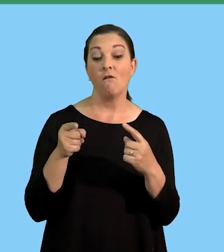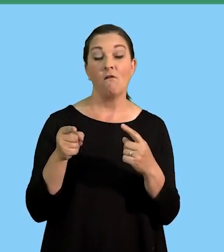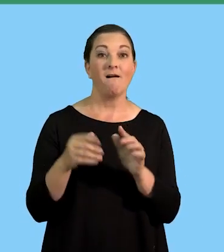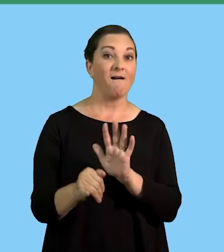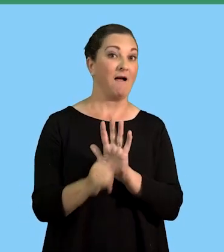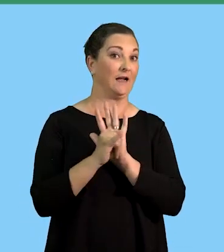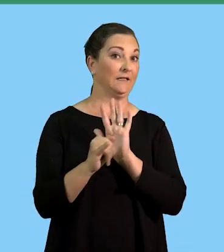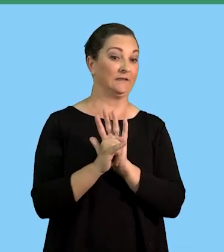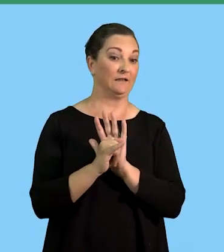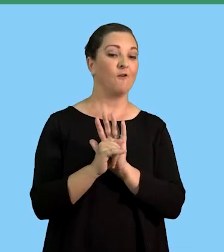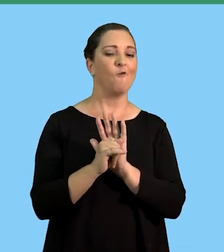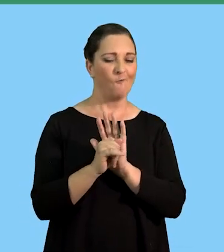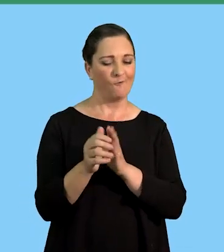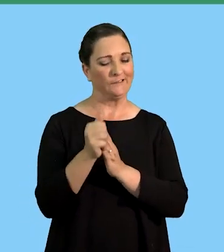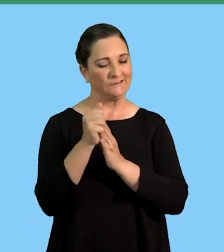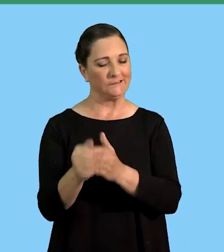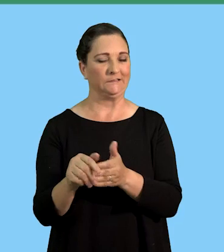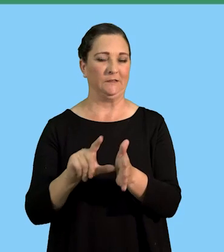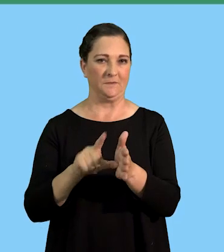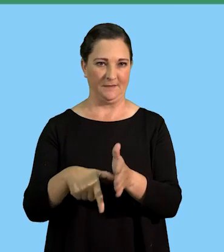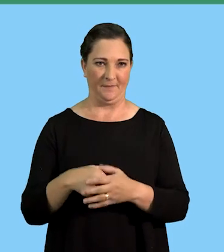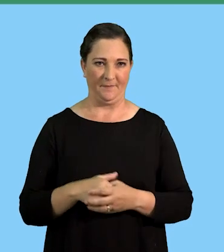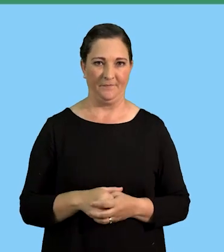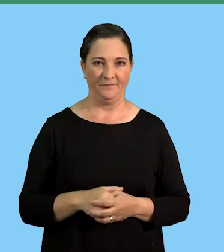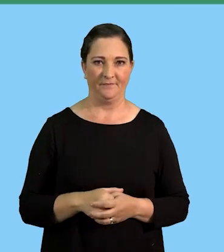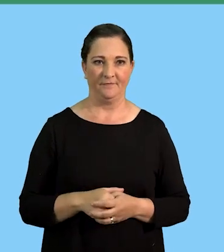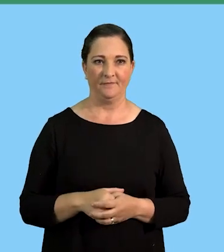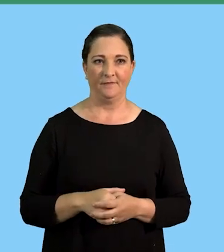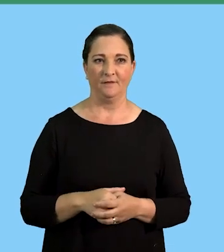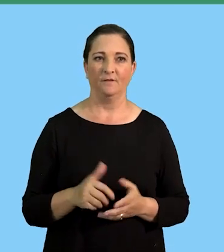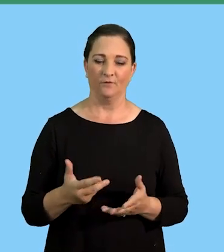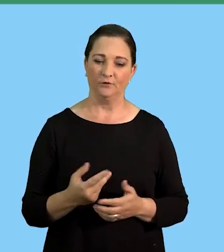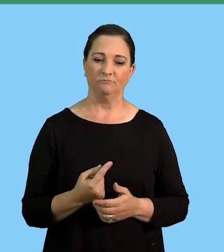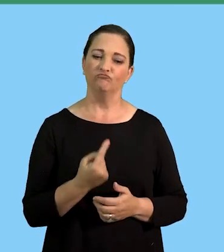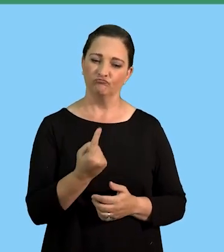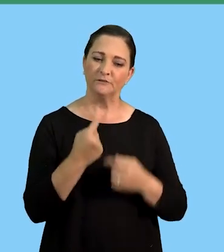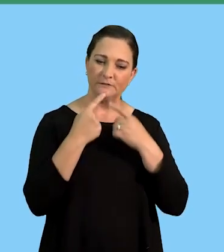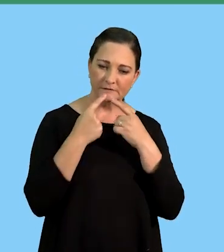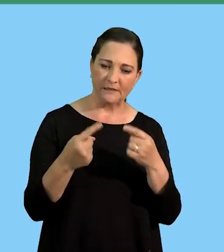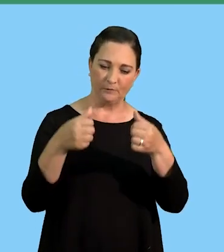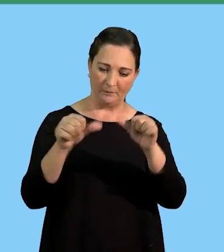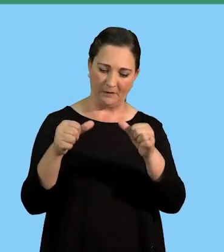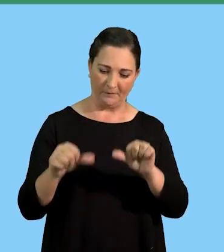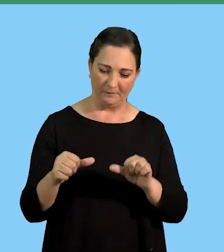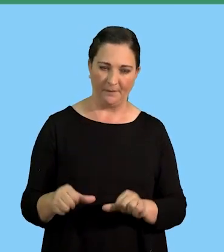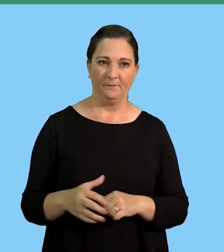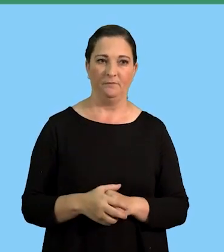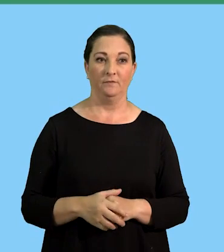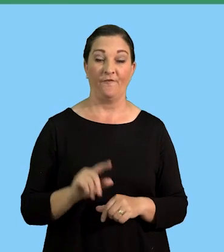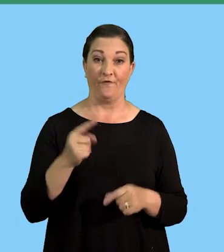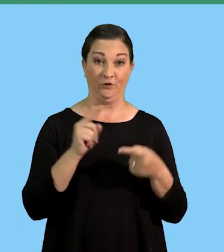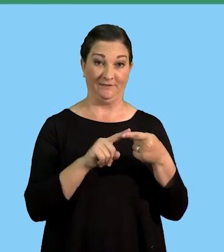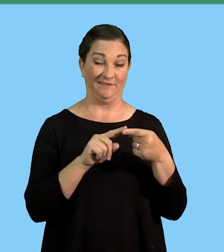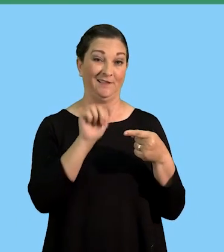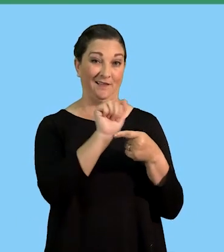styles applied in Lisa's fashion world in each statement below. Alphabet A